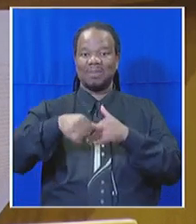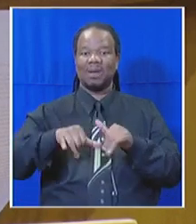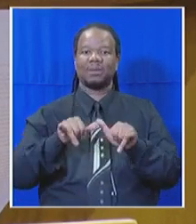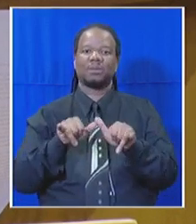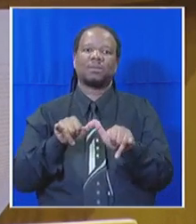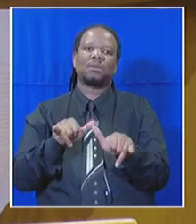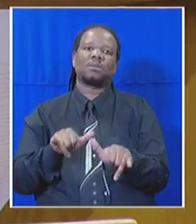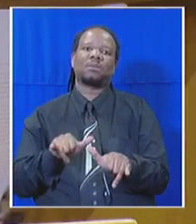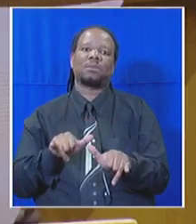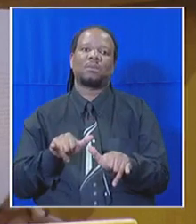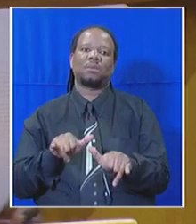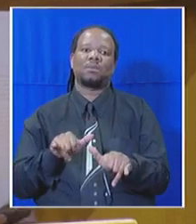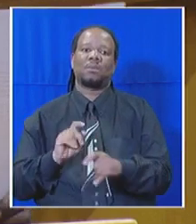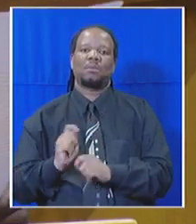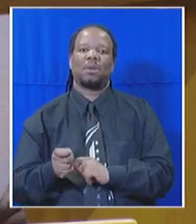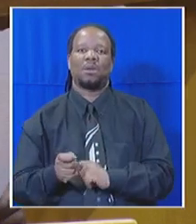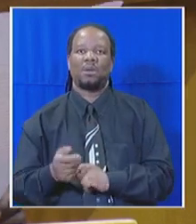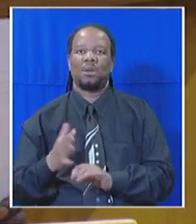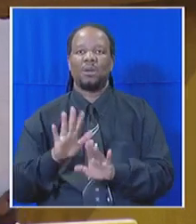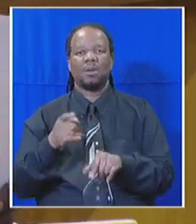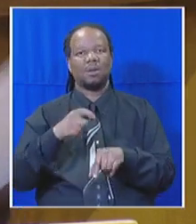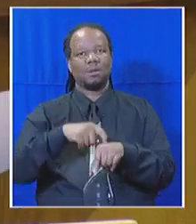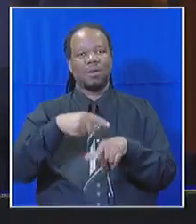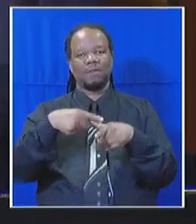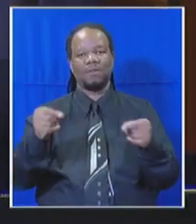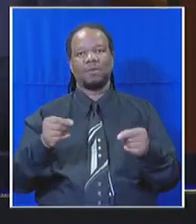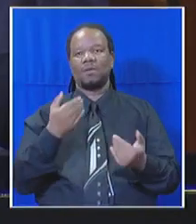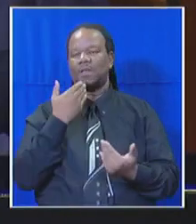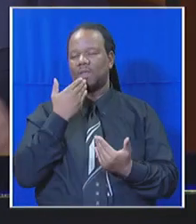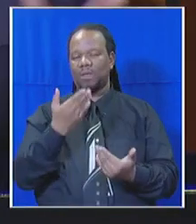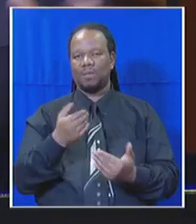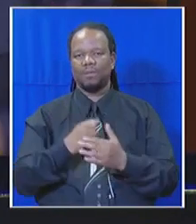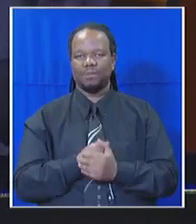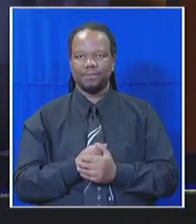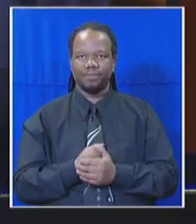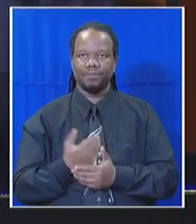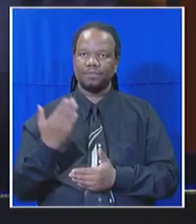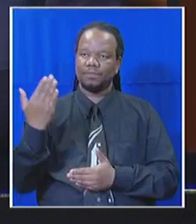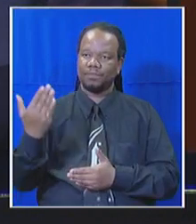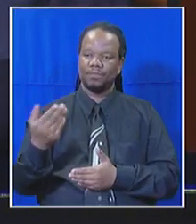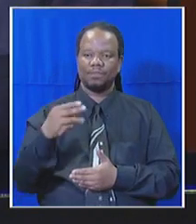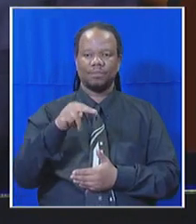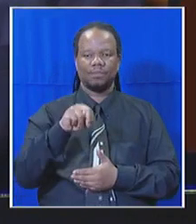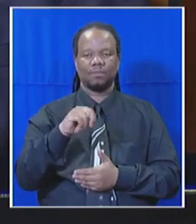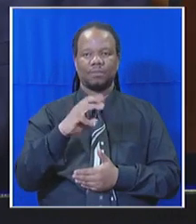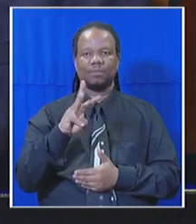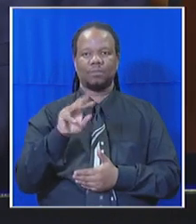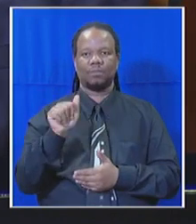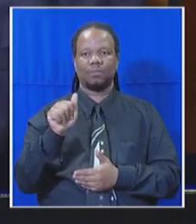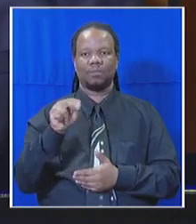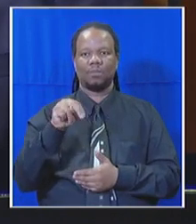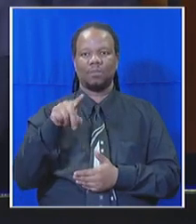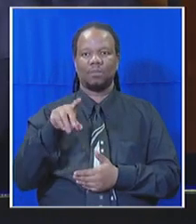make first payment. Honourable Member, your time has expired. Thank you. Honourable Ngango.